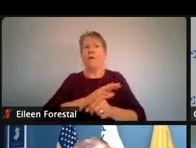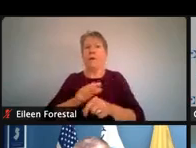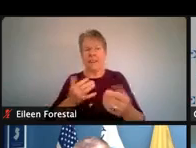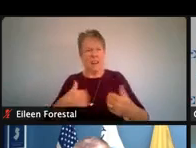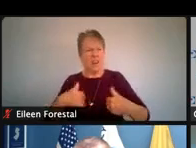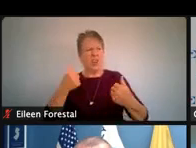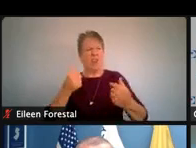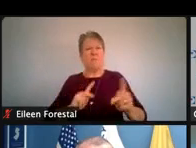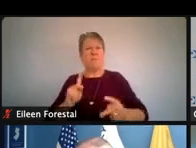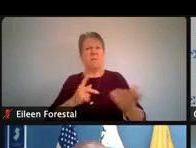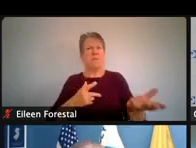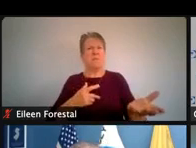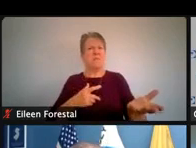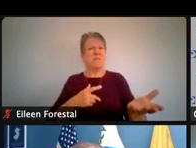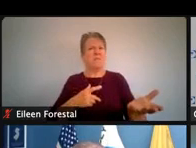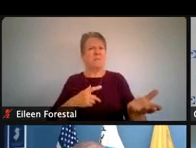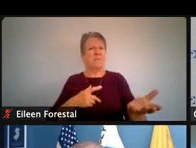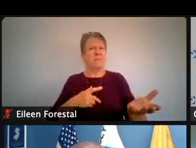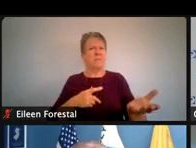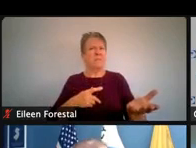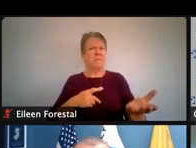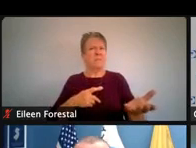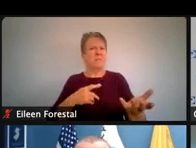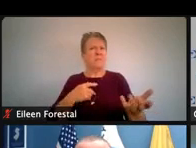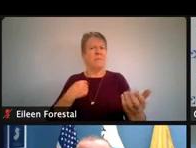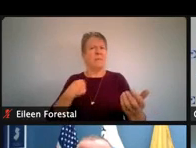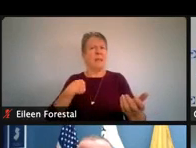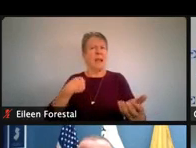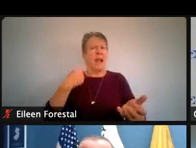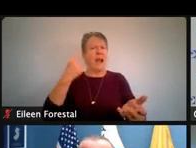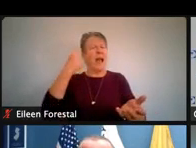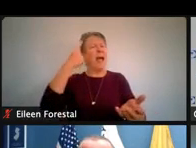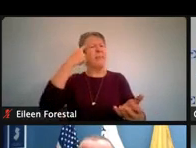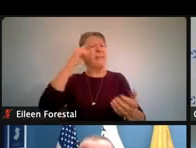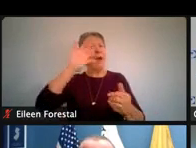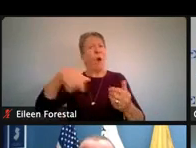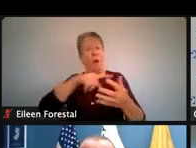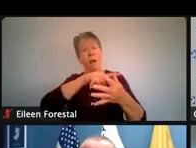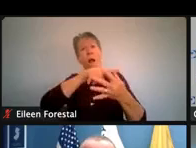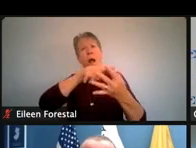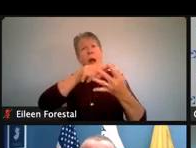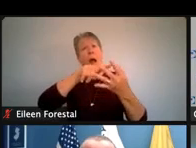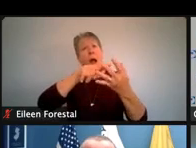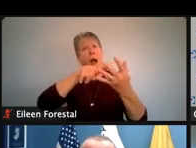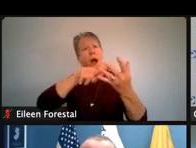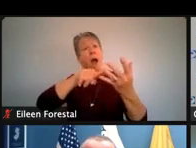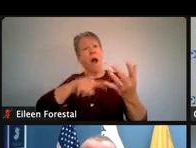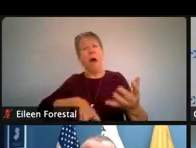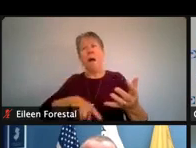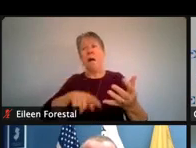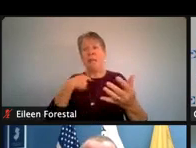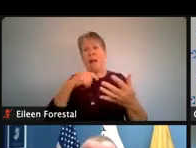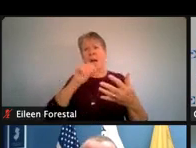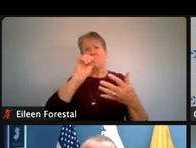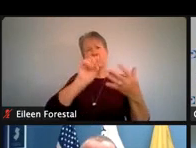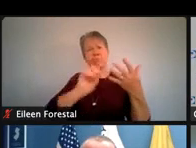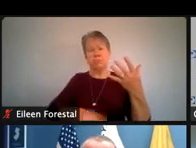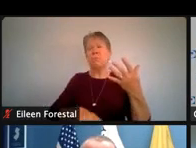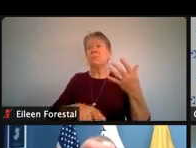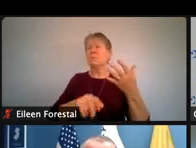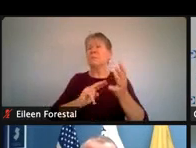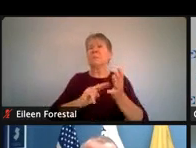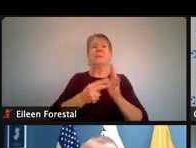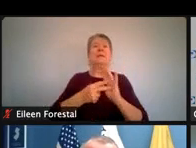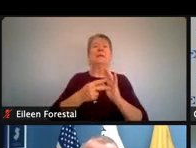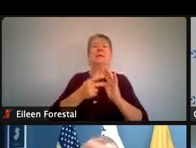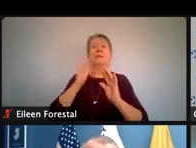rates. Having said that, I said earlier, 19 people died in our hospitals overnight. I mean, we know